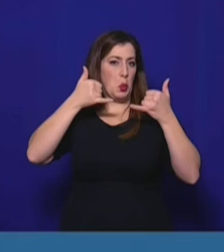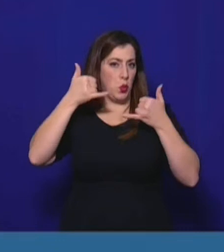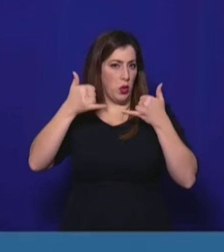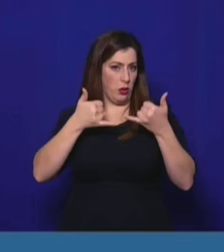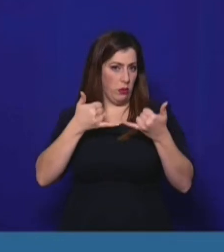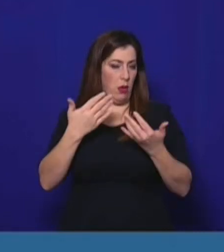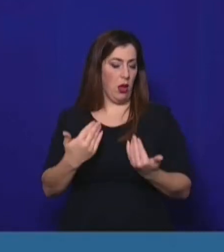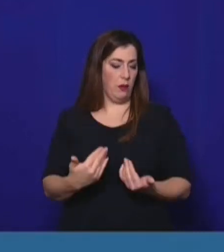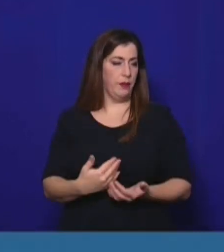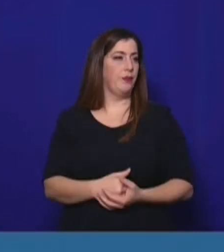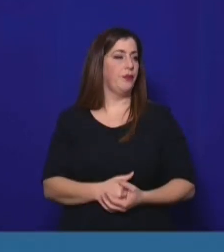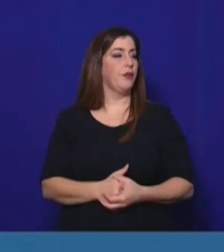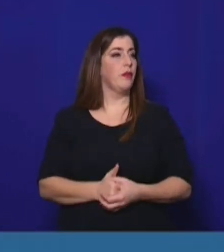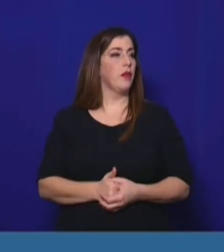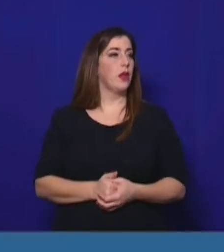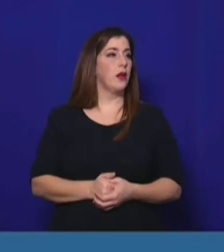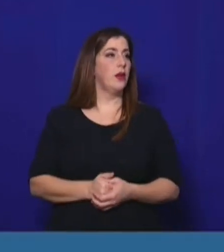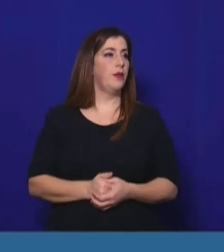ukoll.